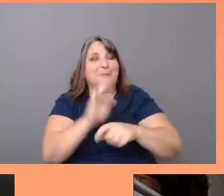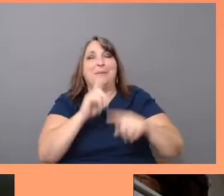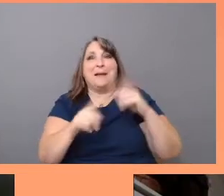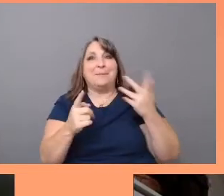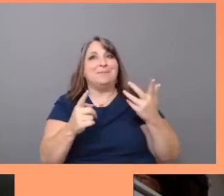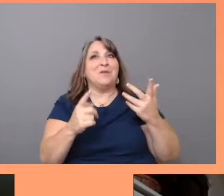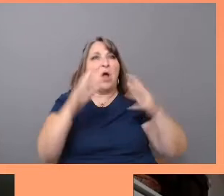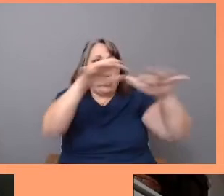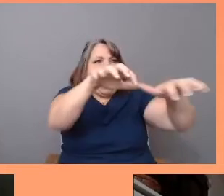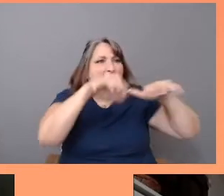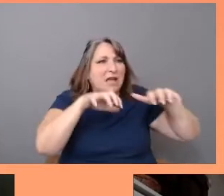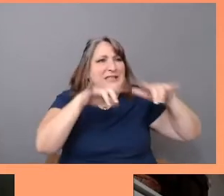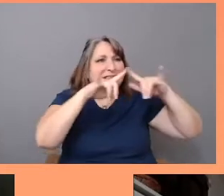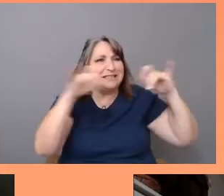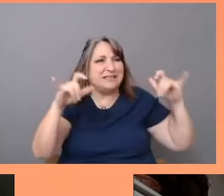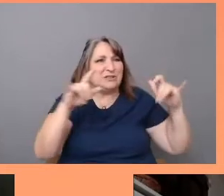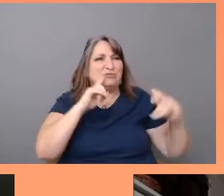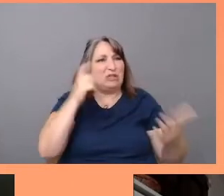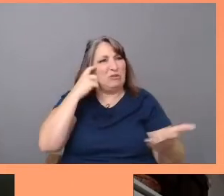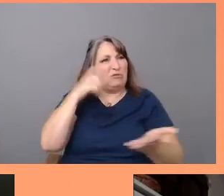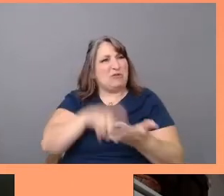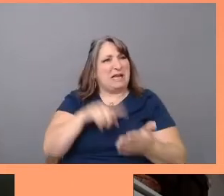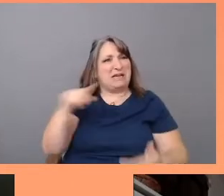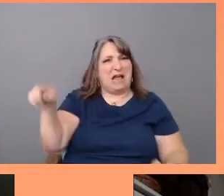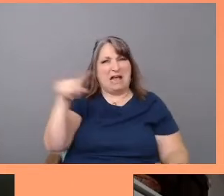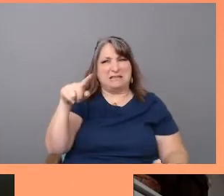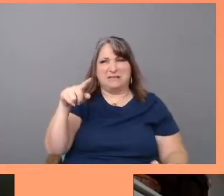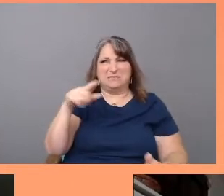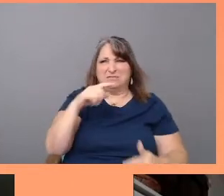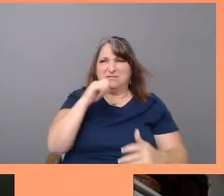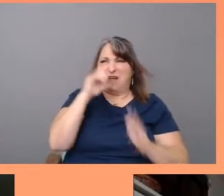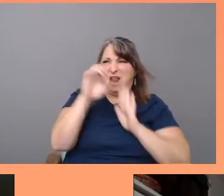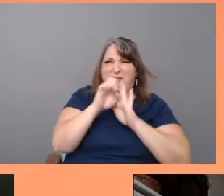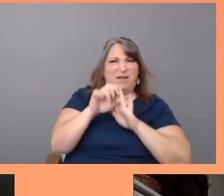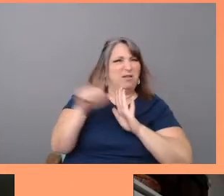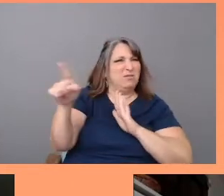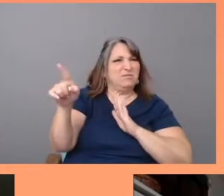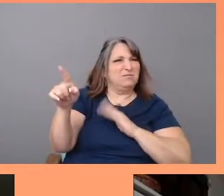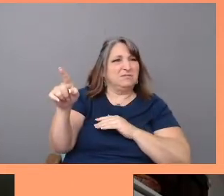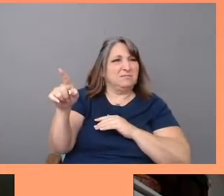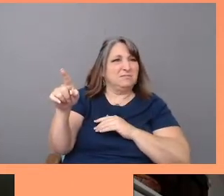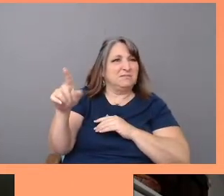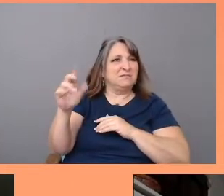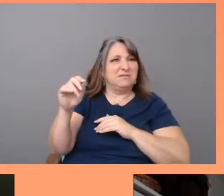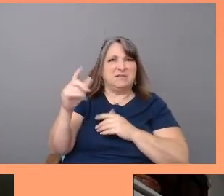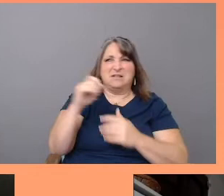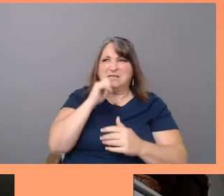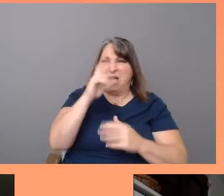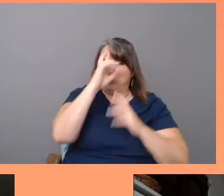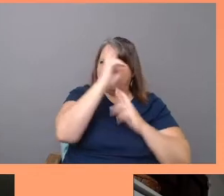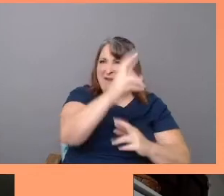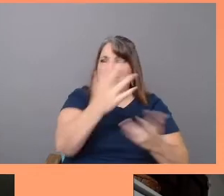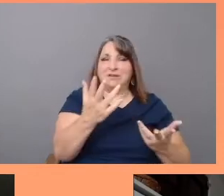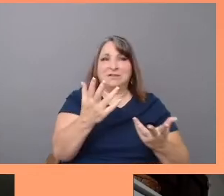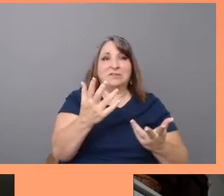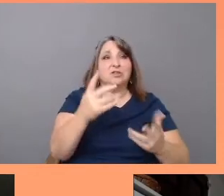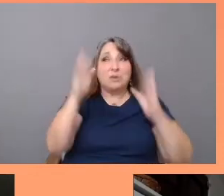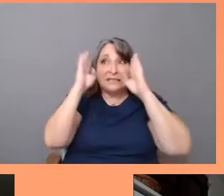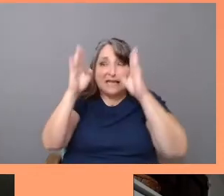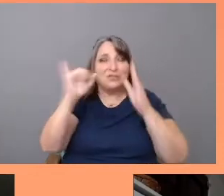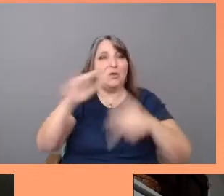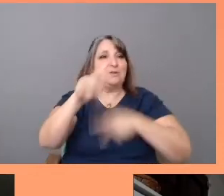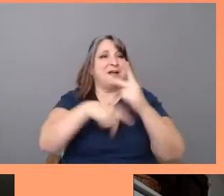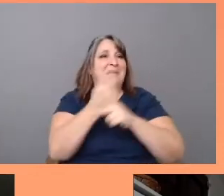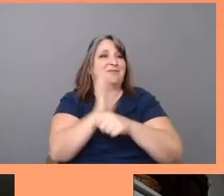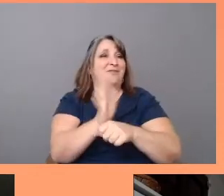to in a way, like, recognize that and give, attention to those kinds of films, because often those are films that are